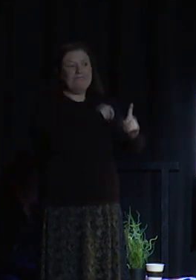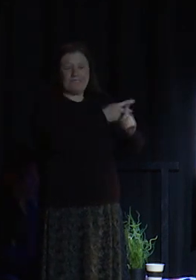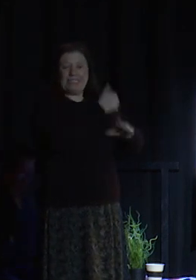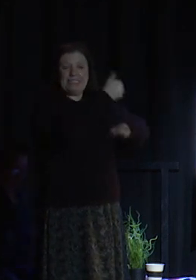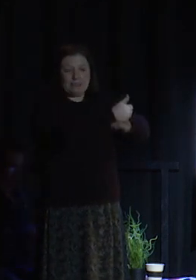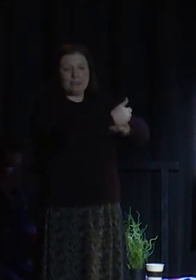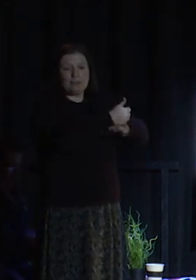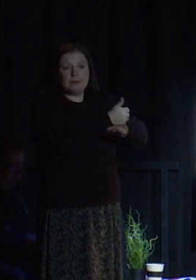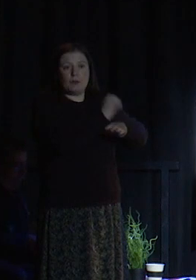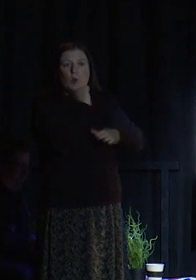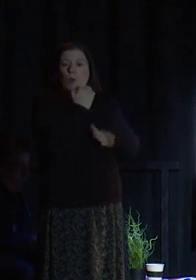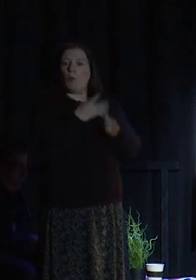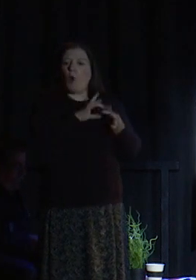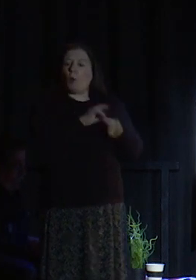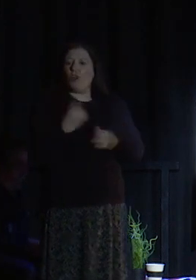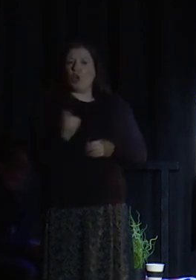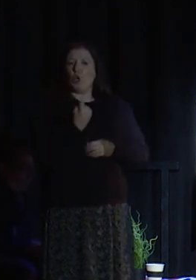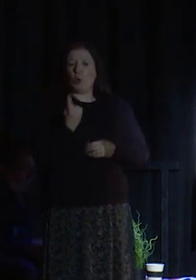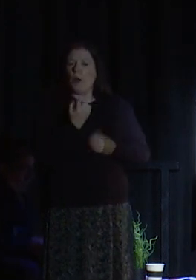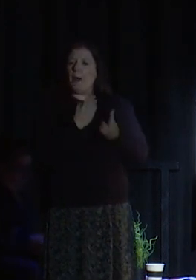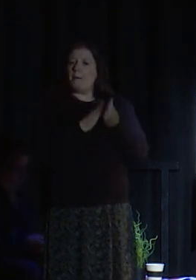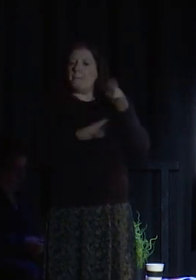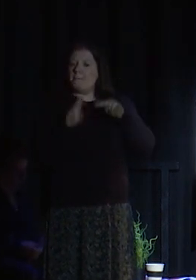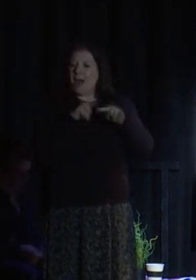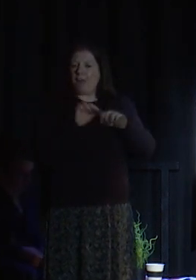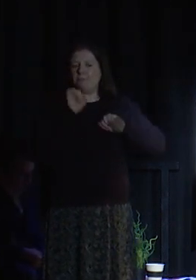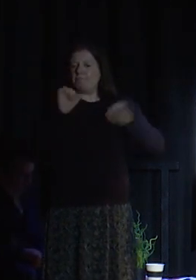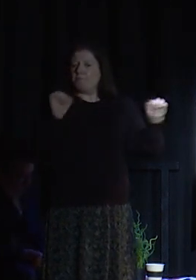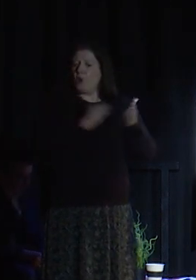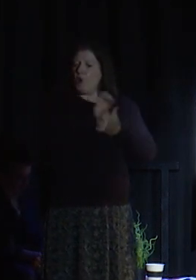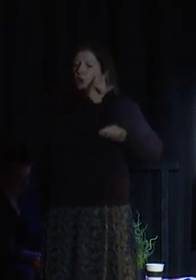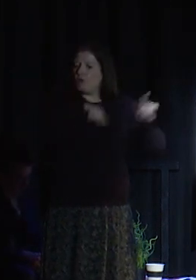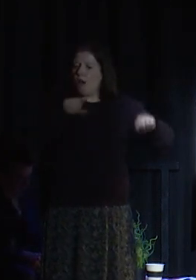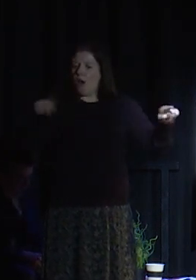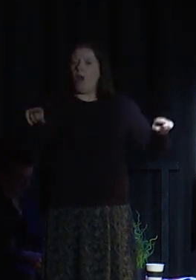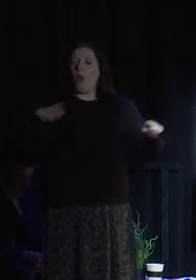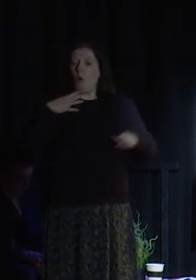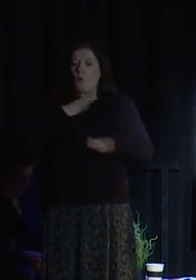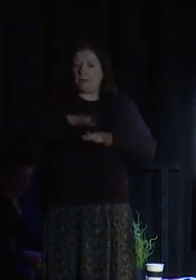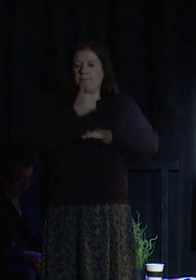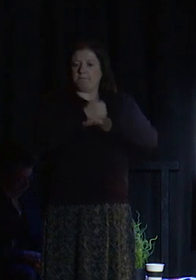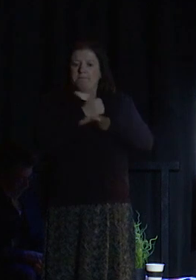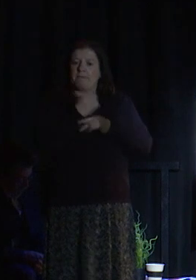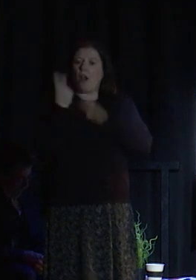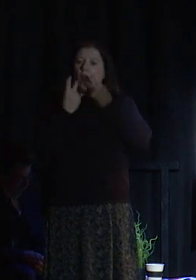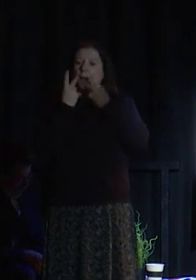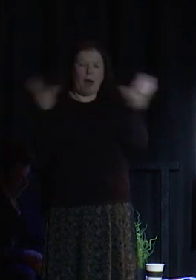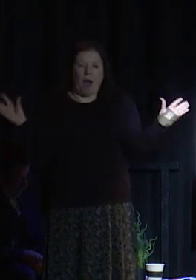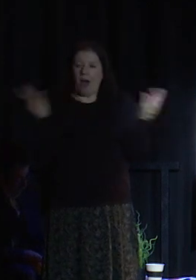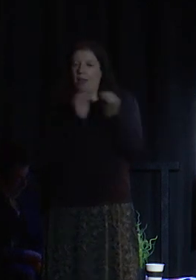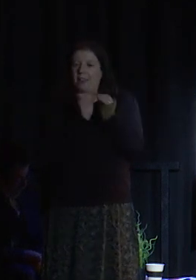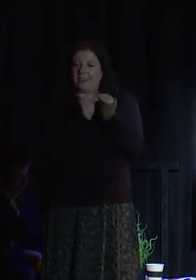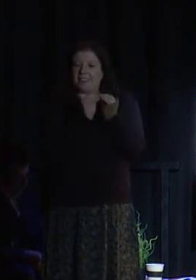we'll be working with parents from many different cultures to put together an ensemble of harmony